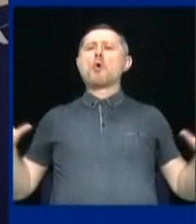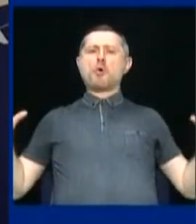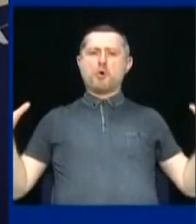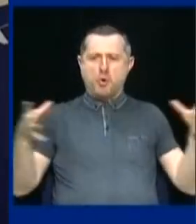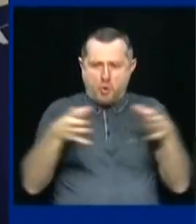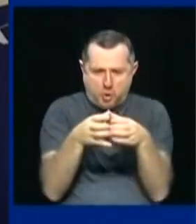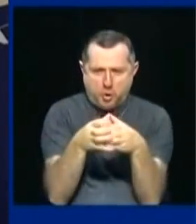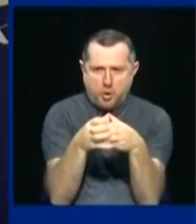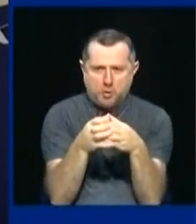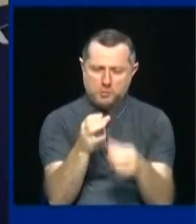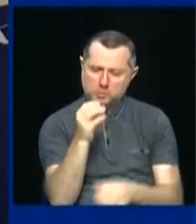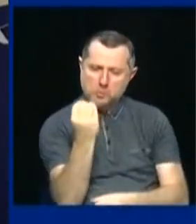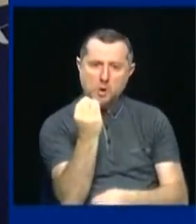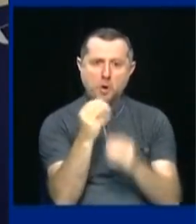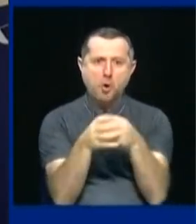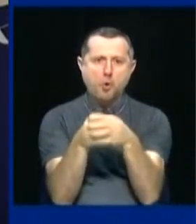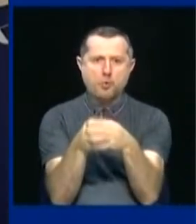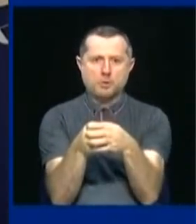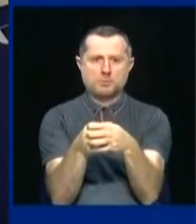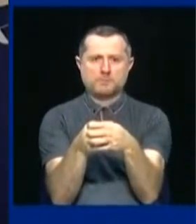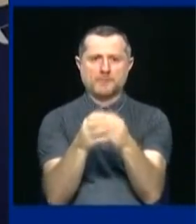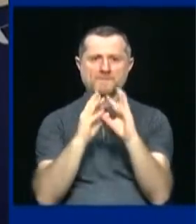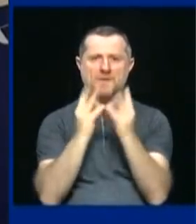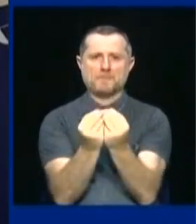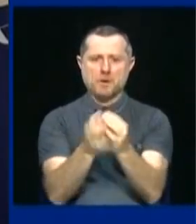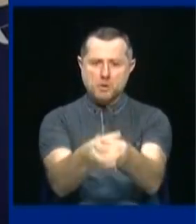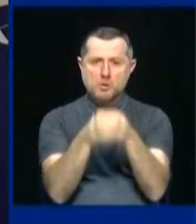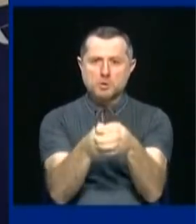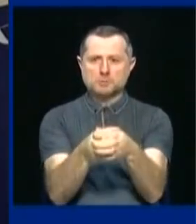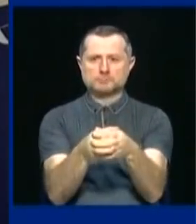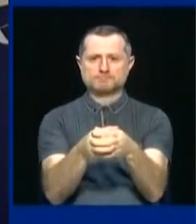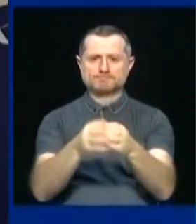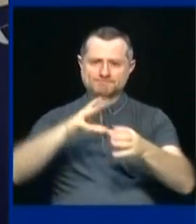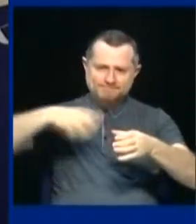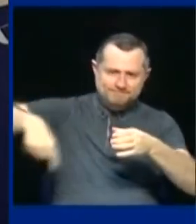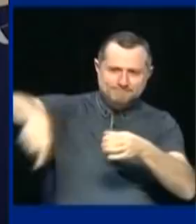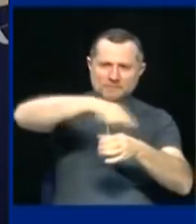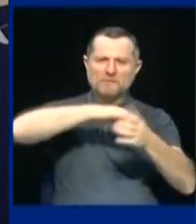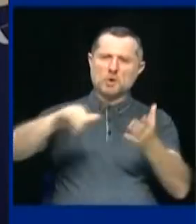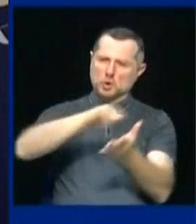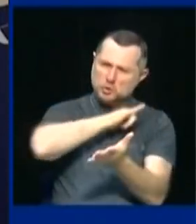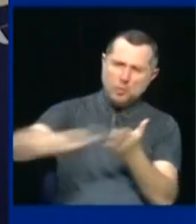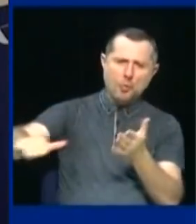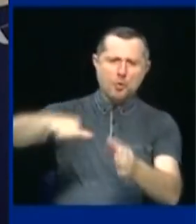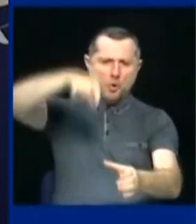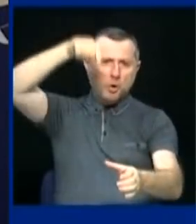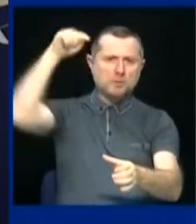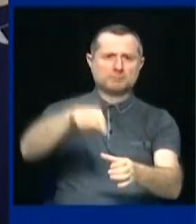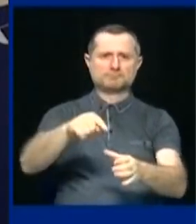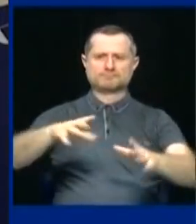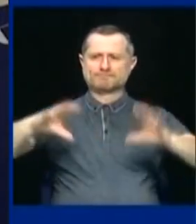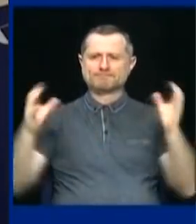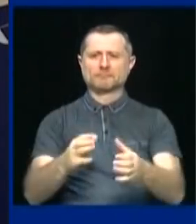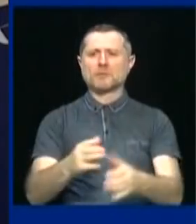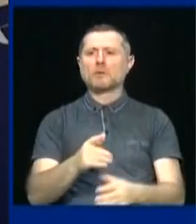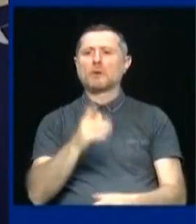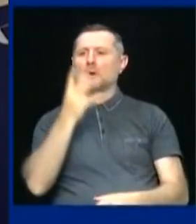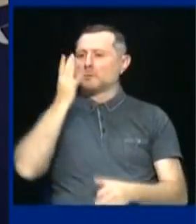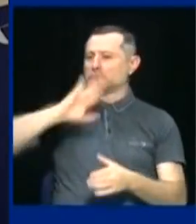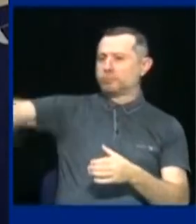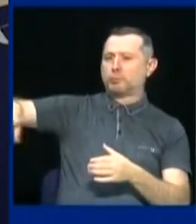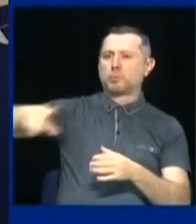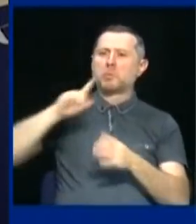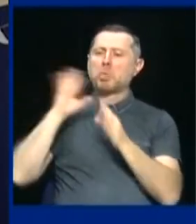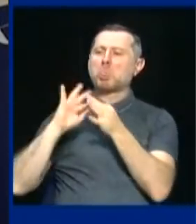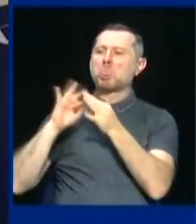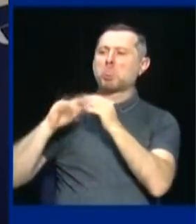New York. You overcame the naysayers and the haters and the fear and the division, and